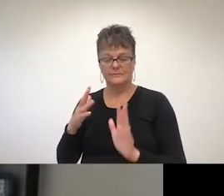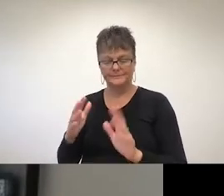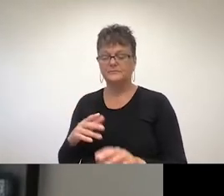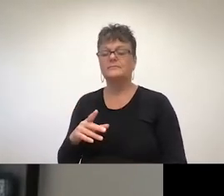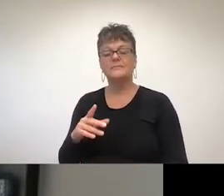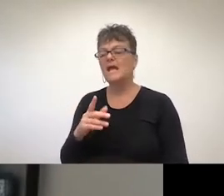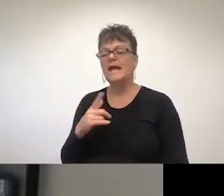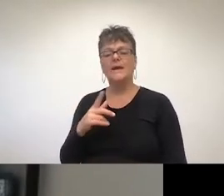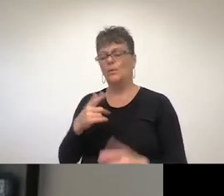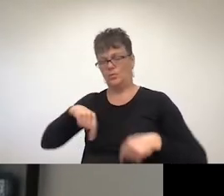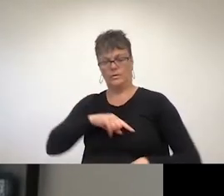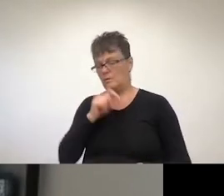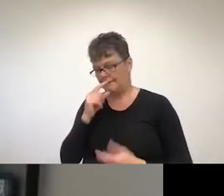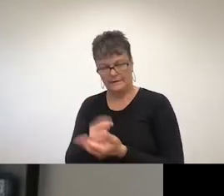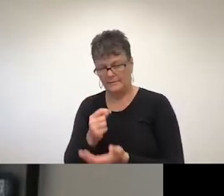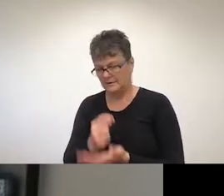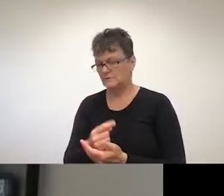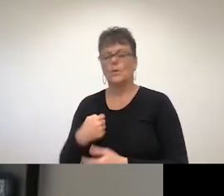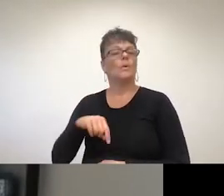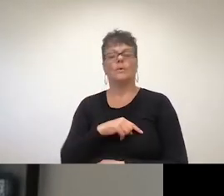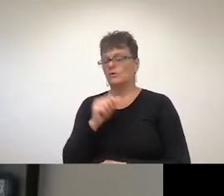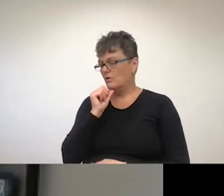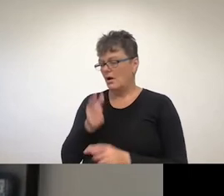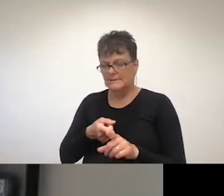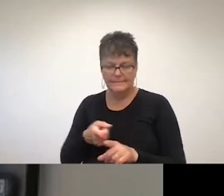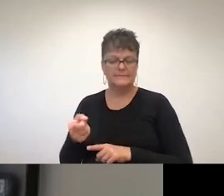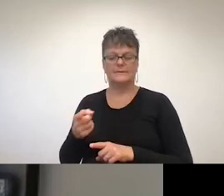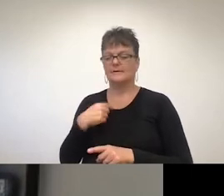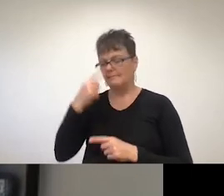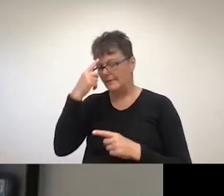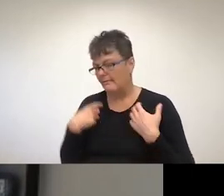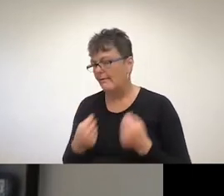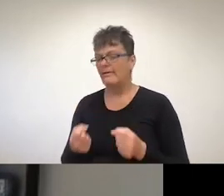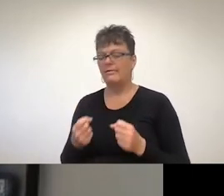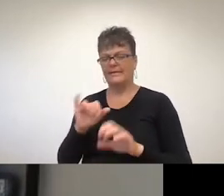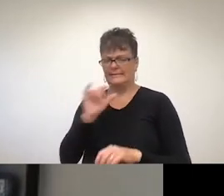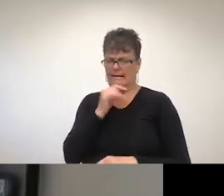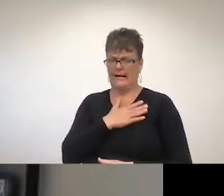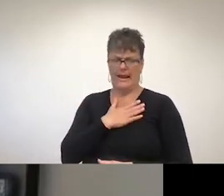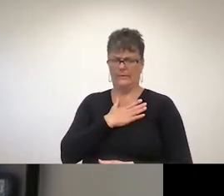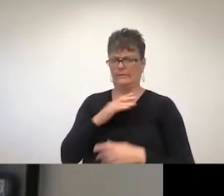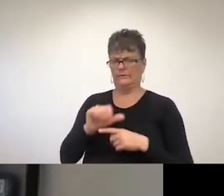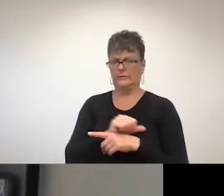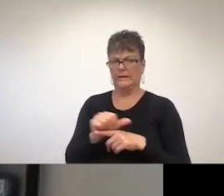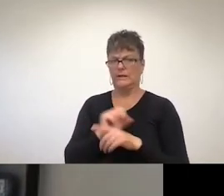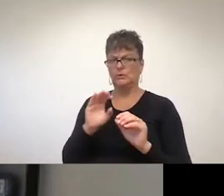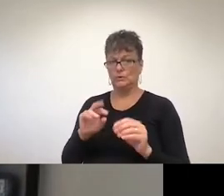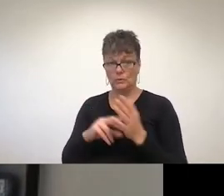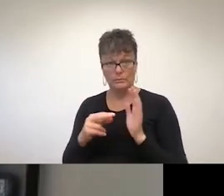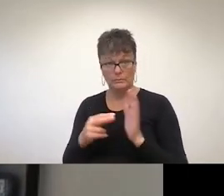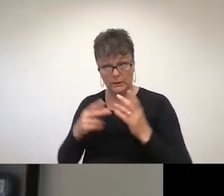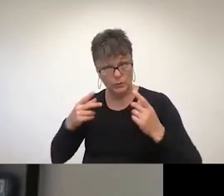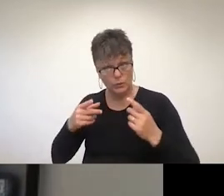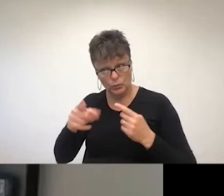not therapists. We are not mental health specialists. We are not trained in these ways. So I'm not proposing that we need to do